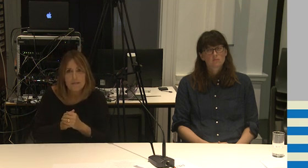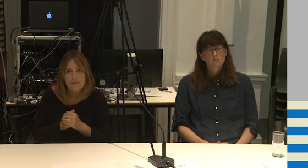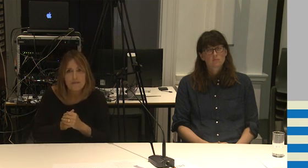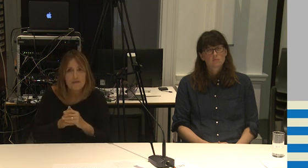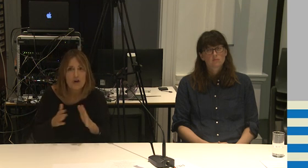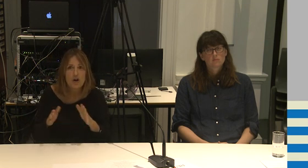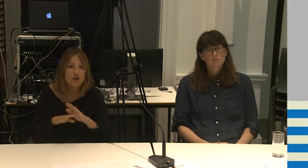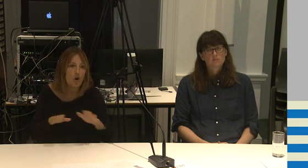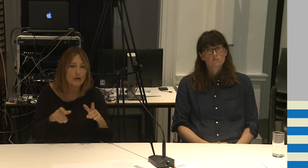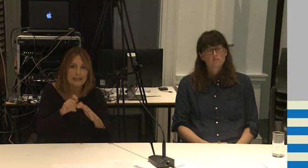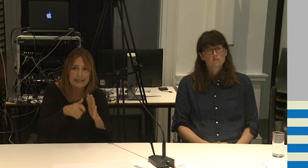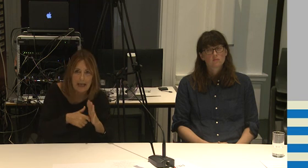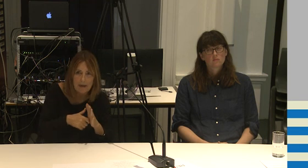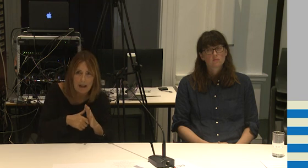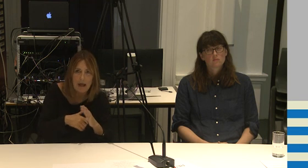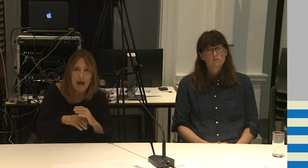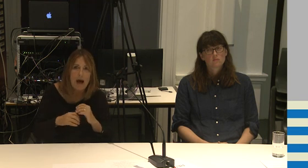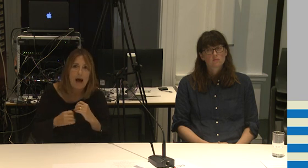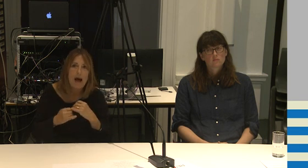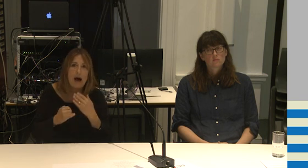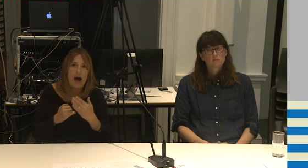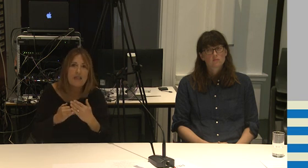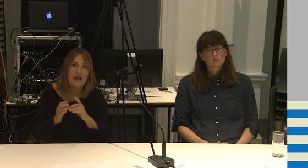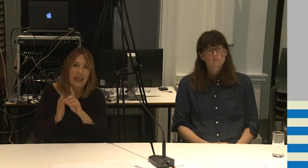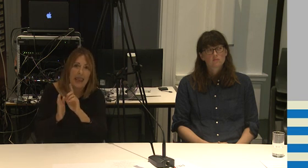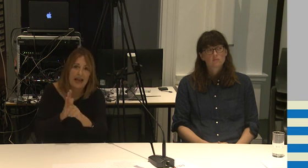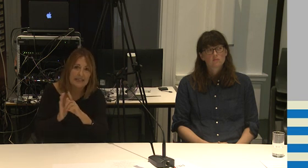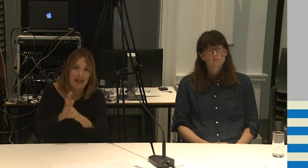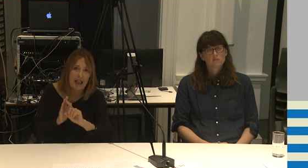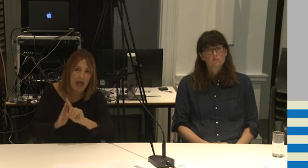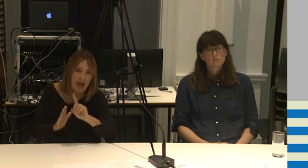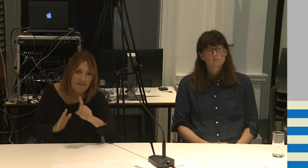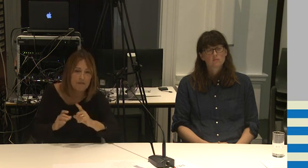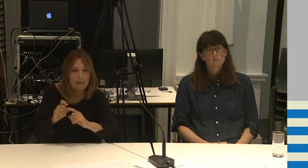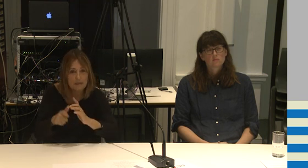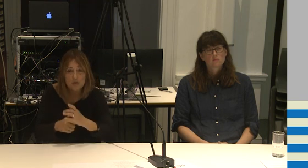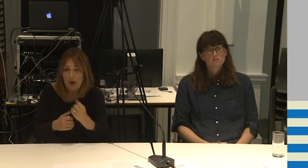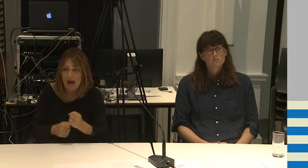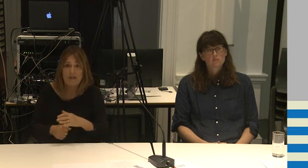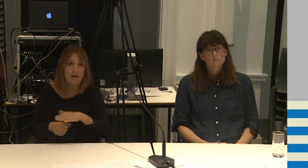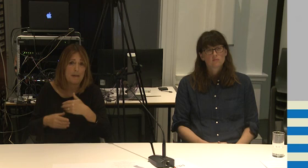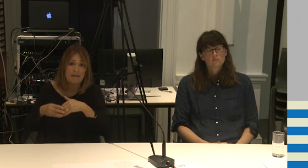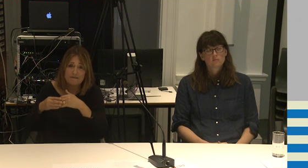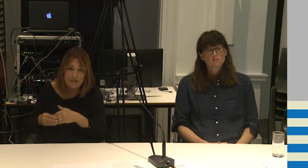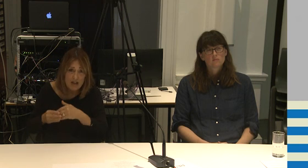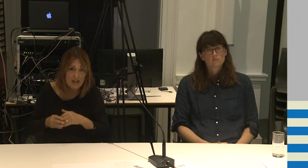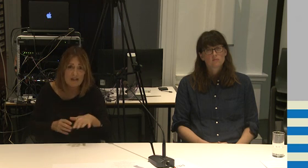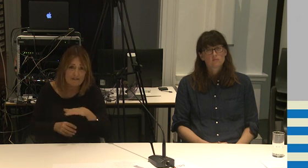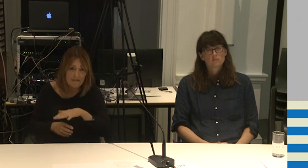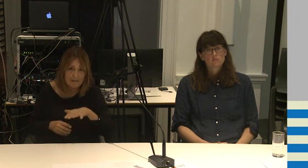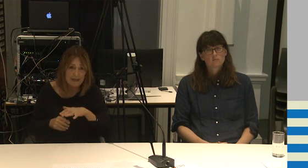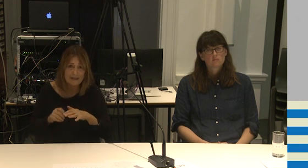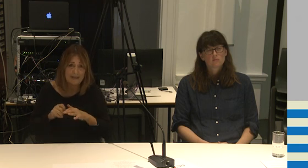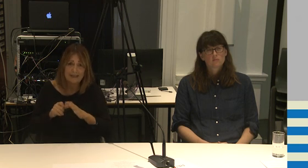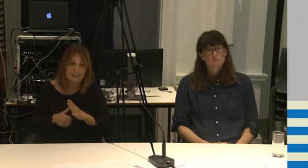yourself are non-disabled, apart from looking forward to it in later life, you've also got friends and family and acquaintances, and disability